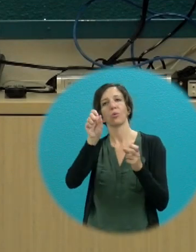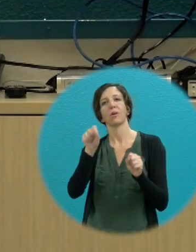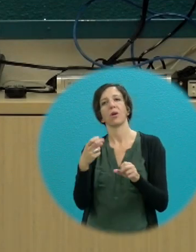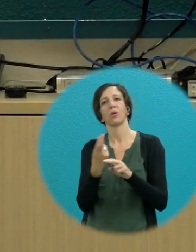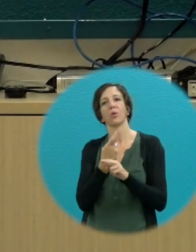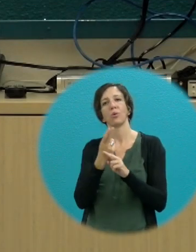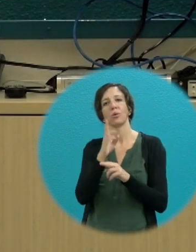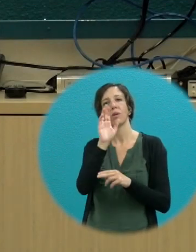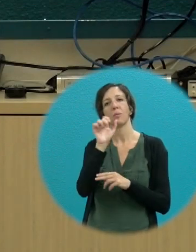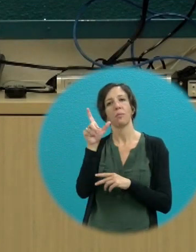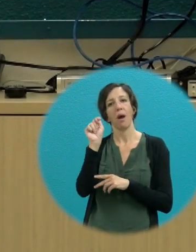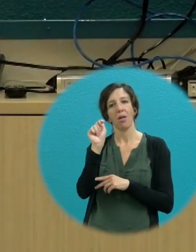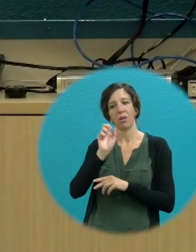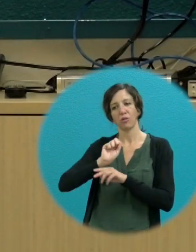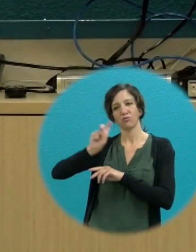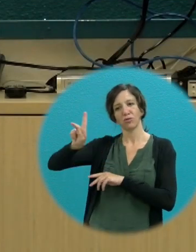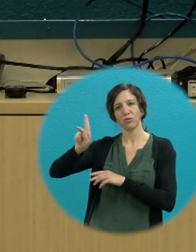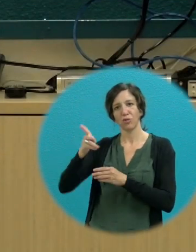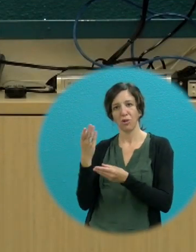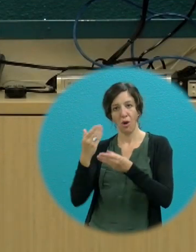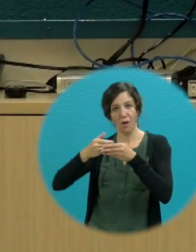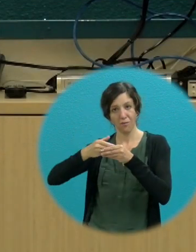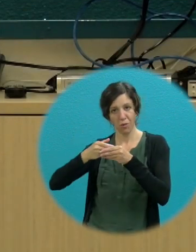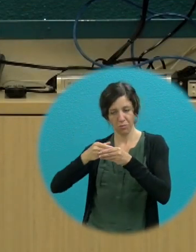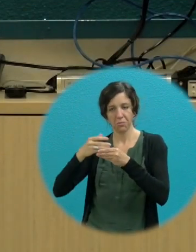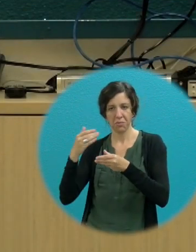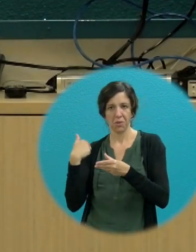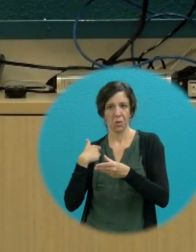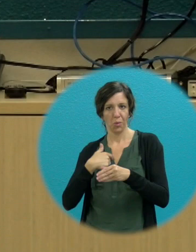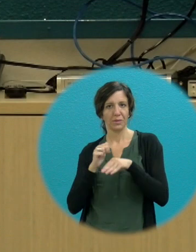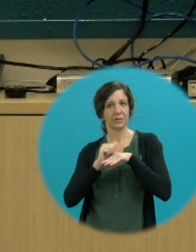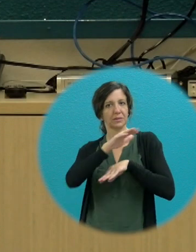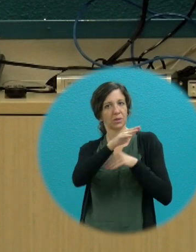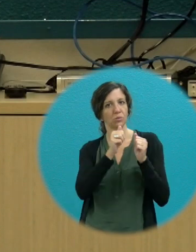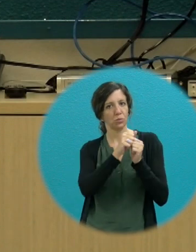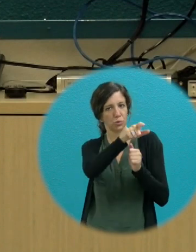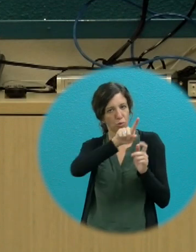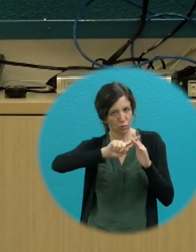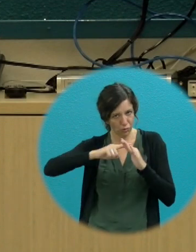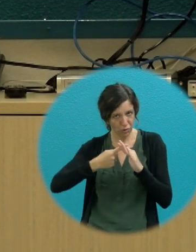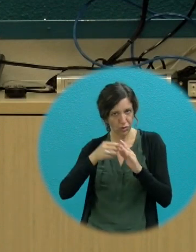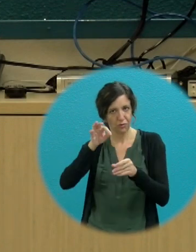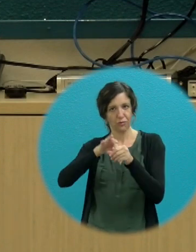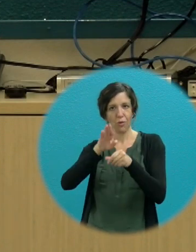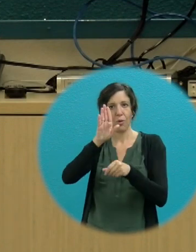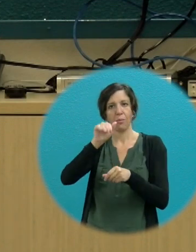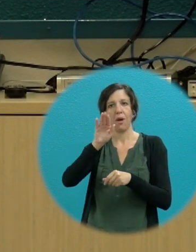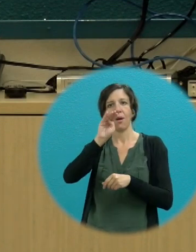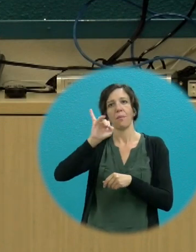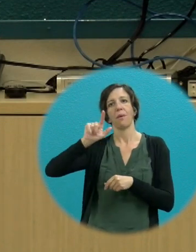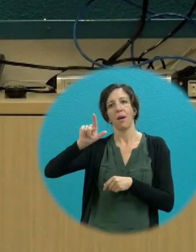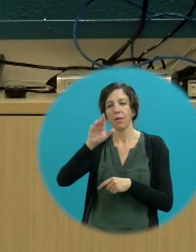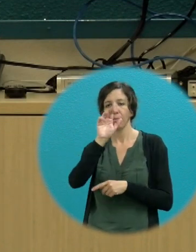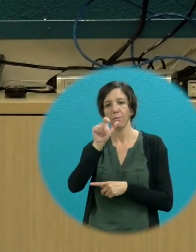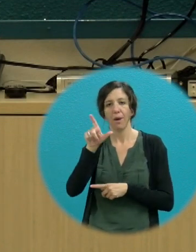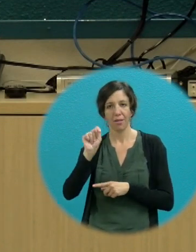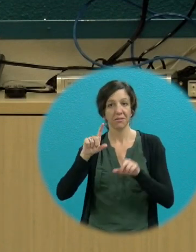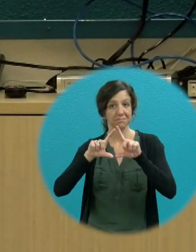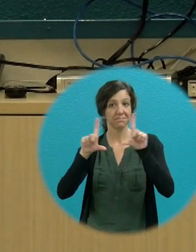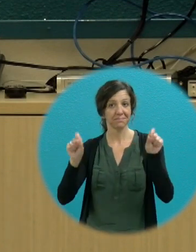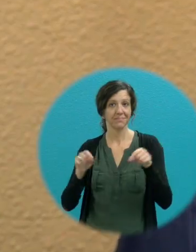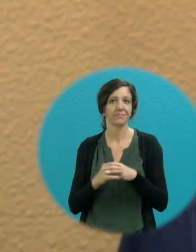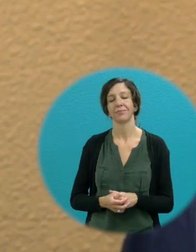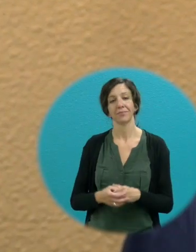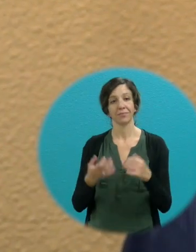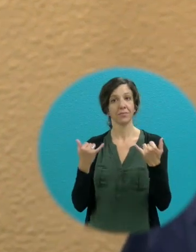check-in information on it. Or you may use the ballot return envelope that was provided with your original vote by mail